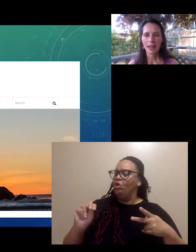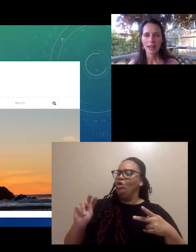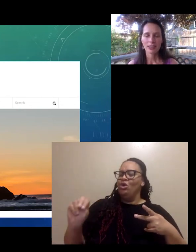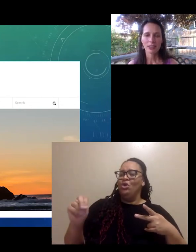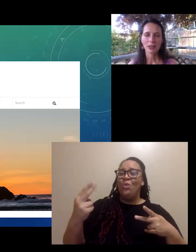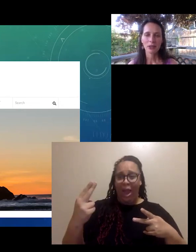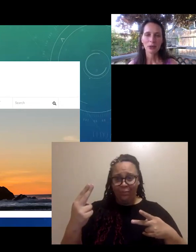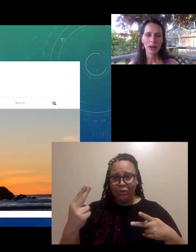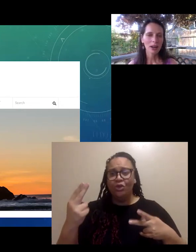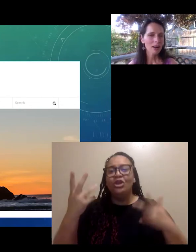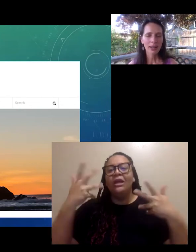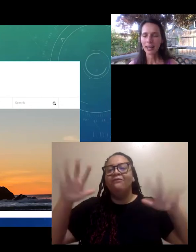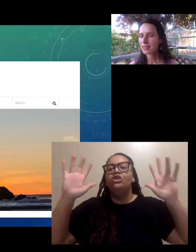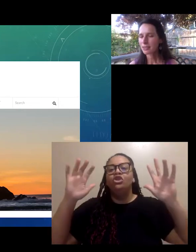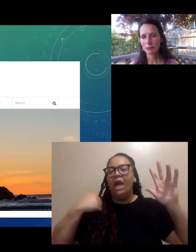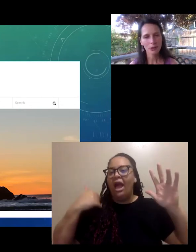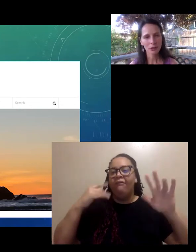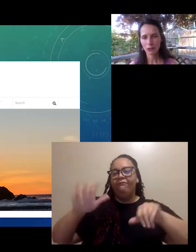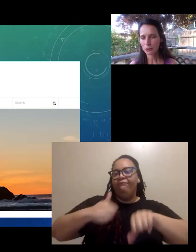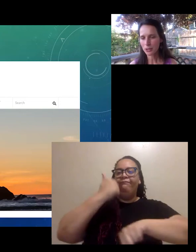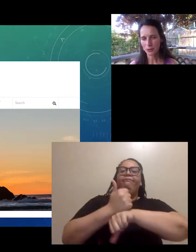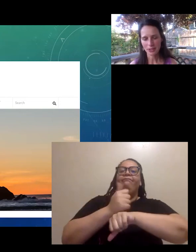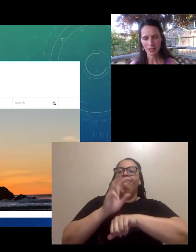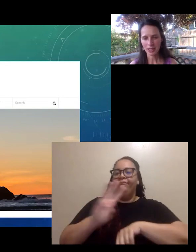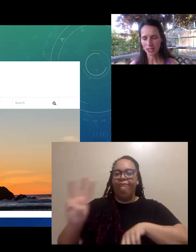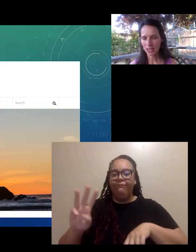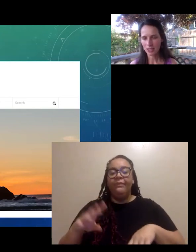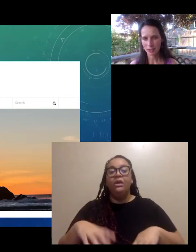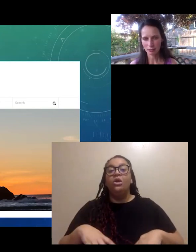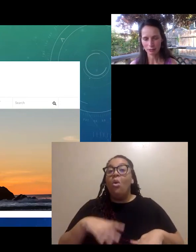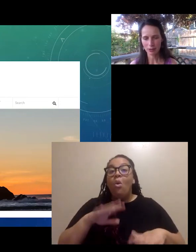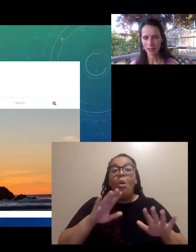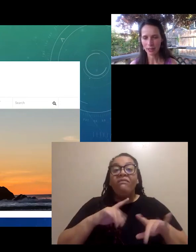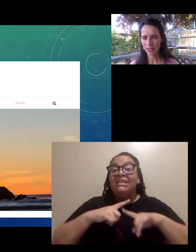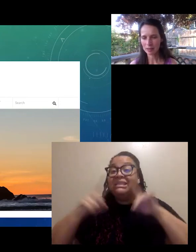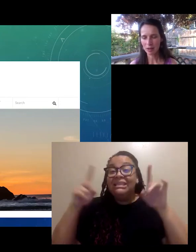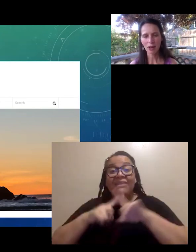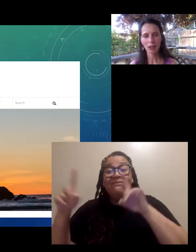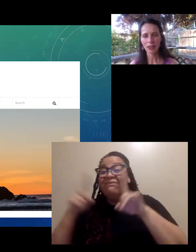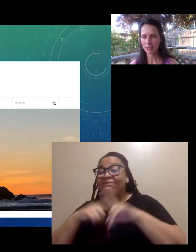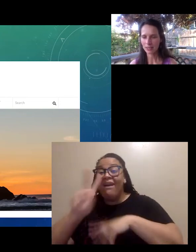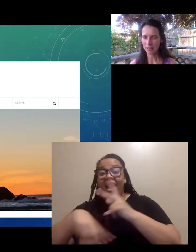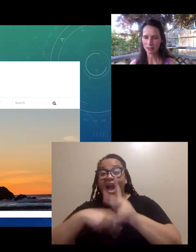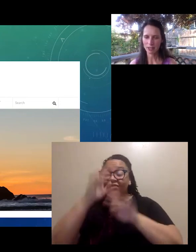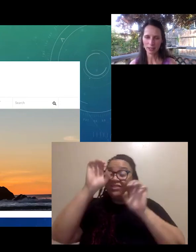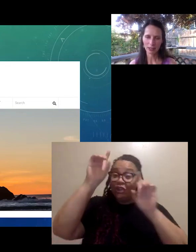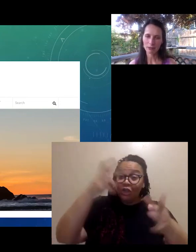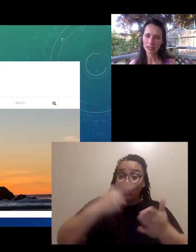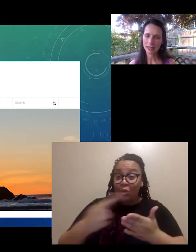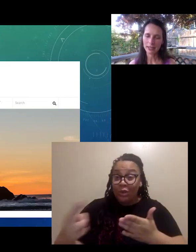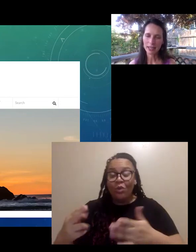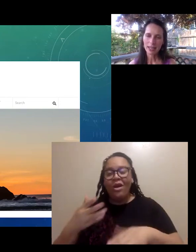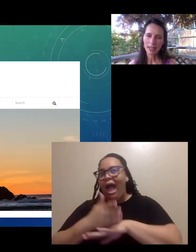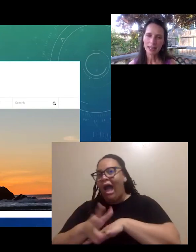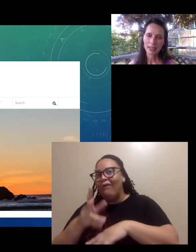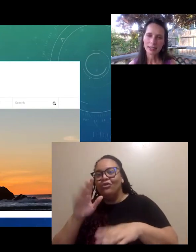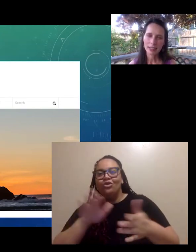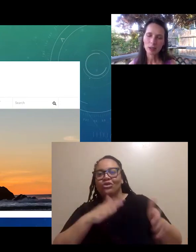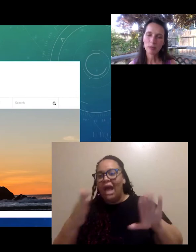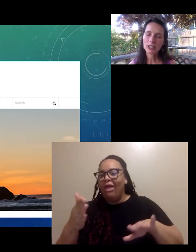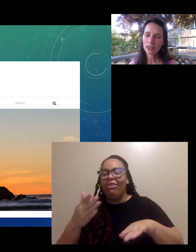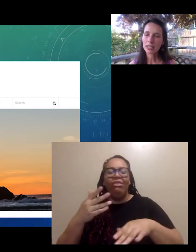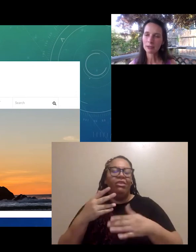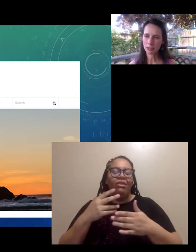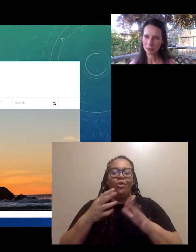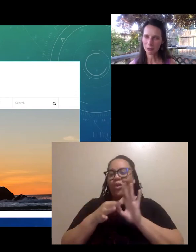And so all kinds of wonderful resources and education for, um, all things after death care related and